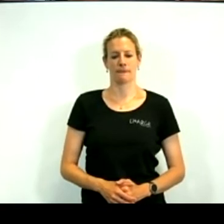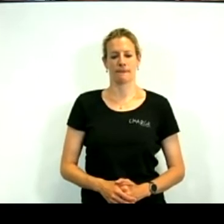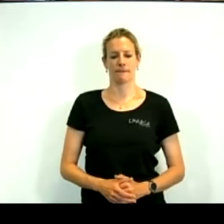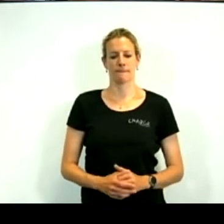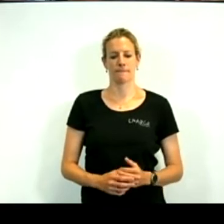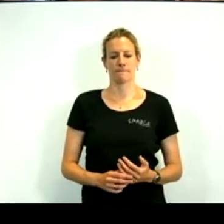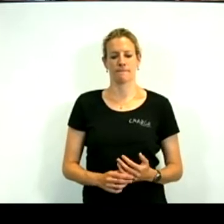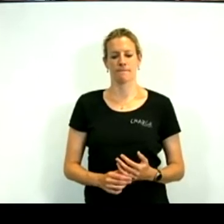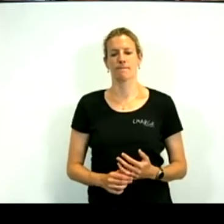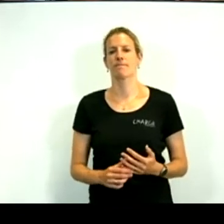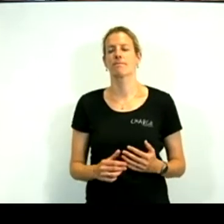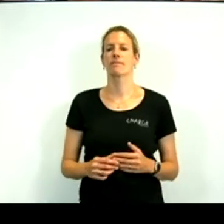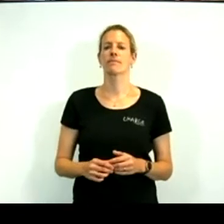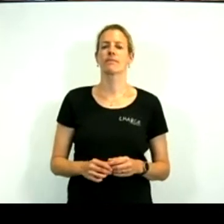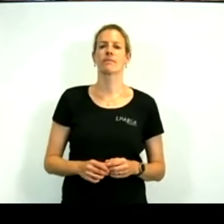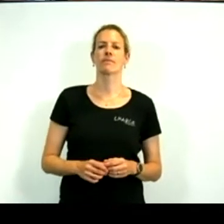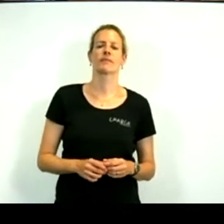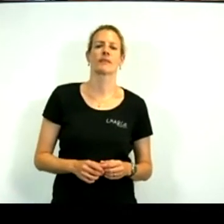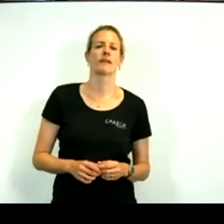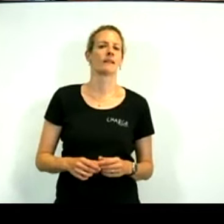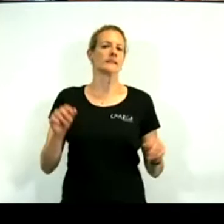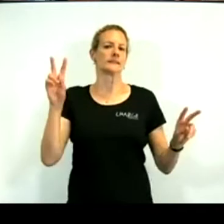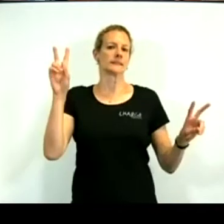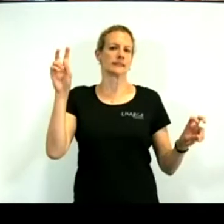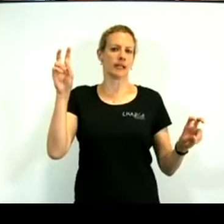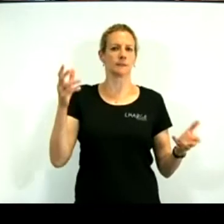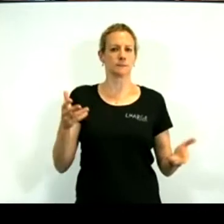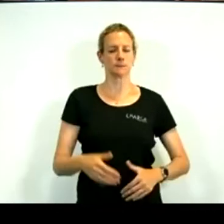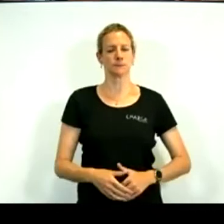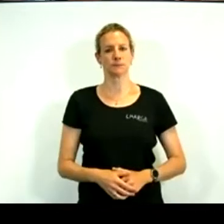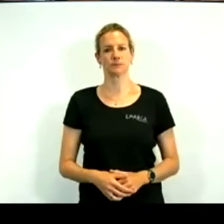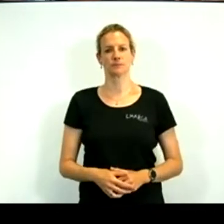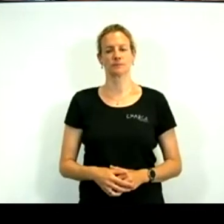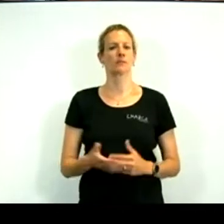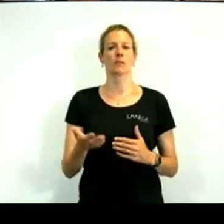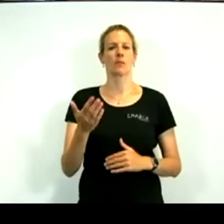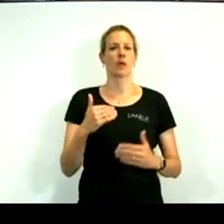from a very influential American teacher,